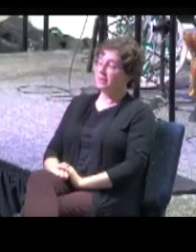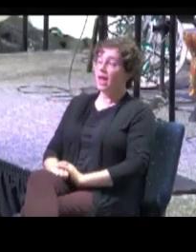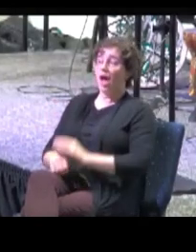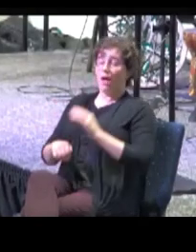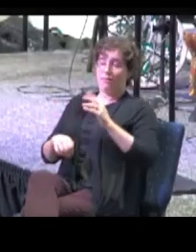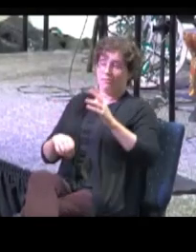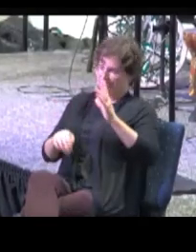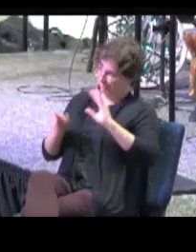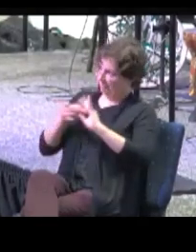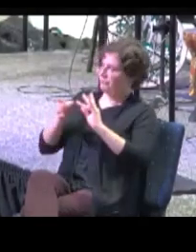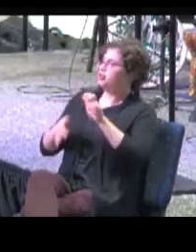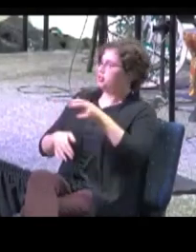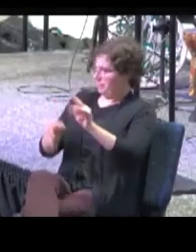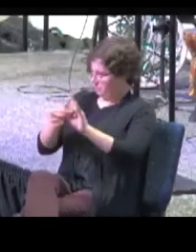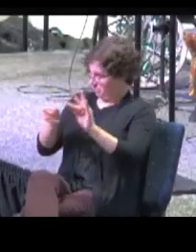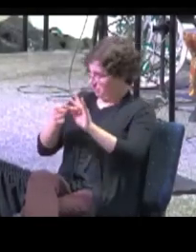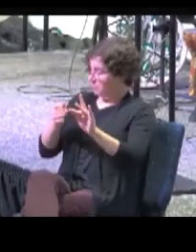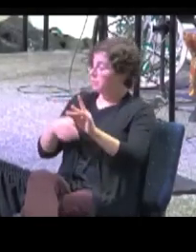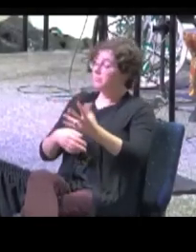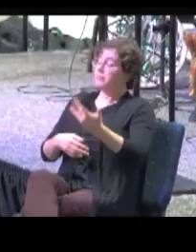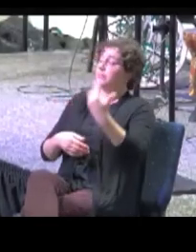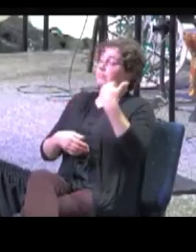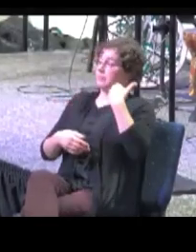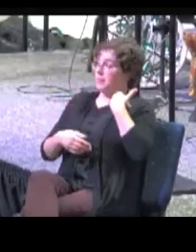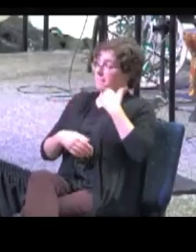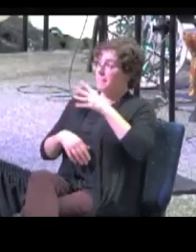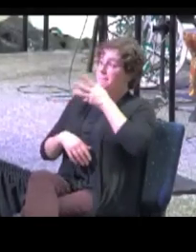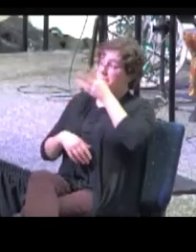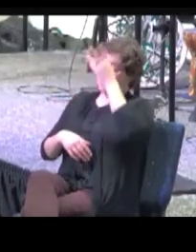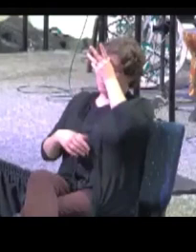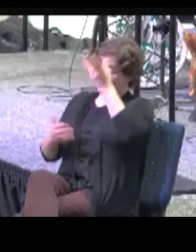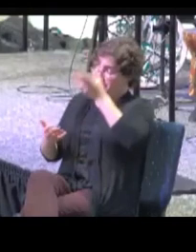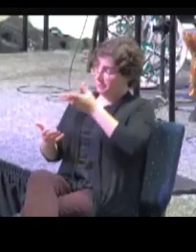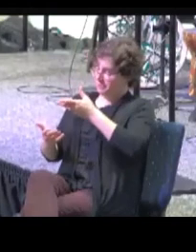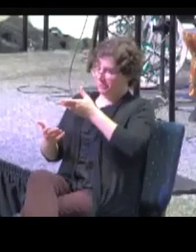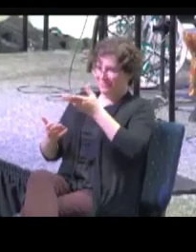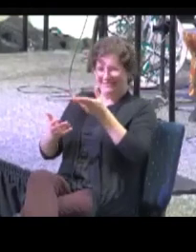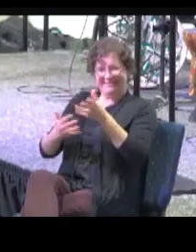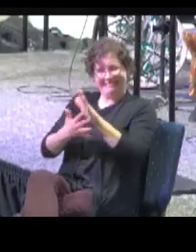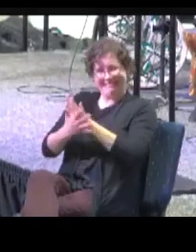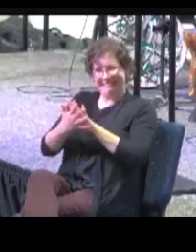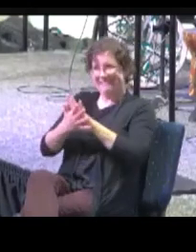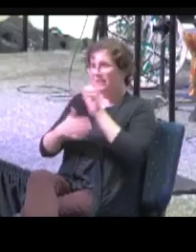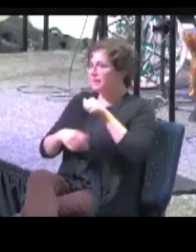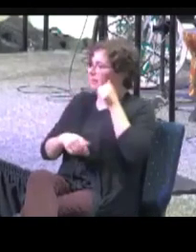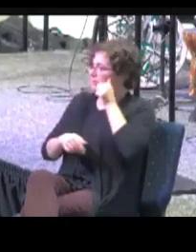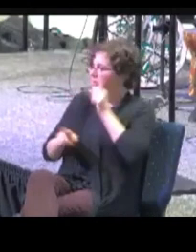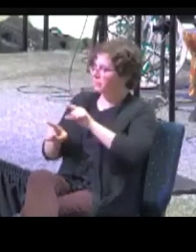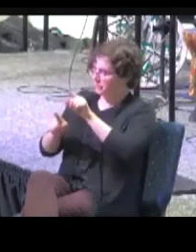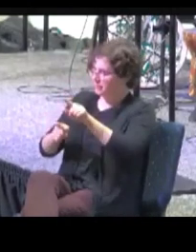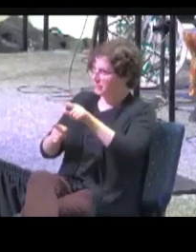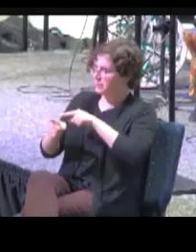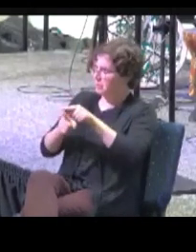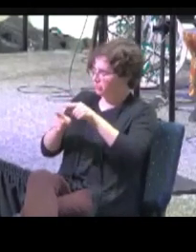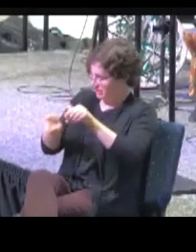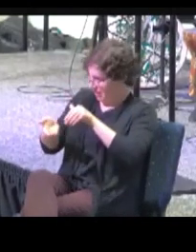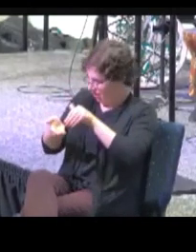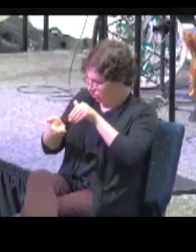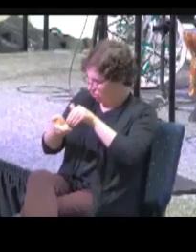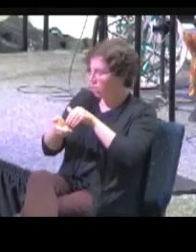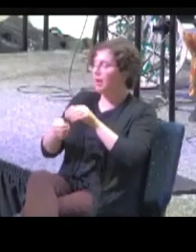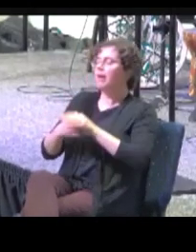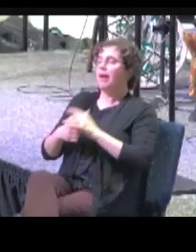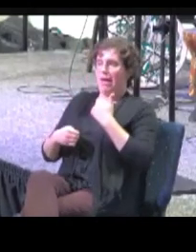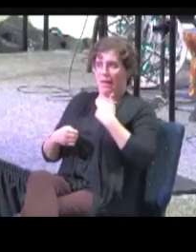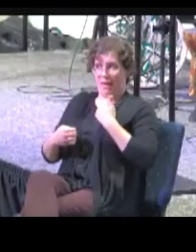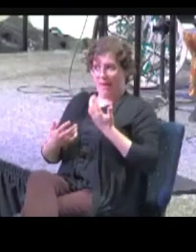a specialist. I was told to take it easy if I wanted to live very long. But I